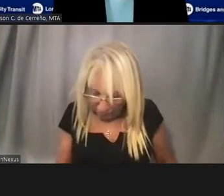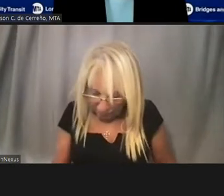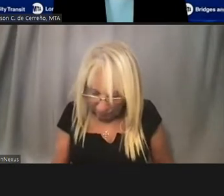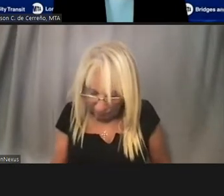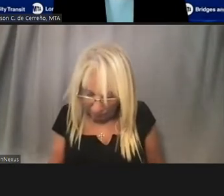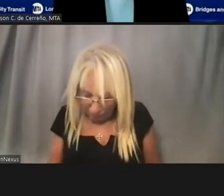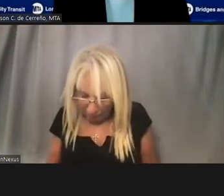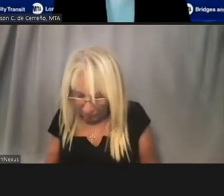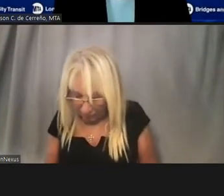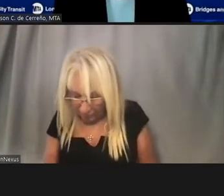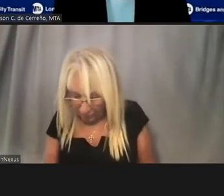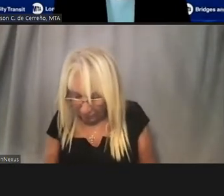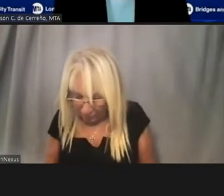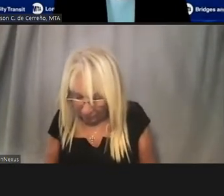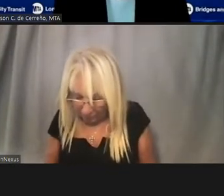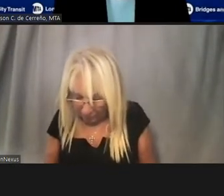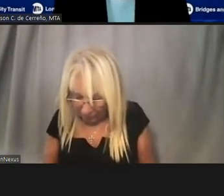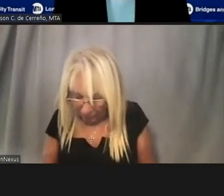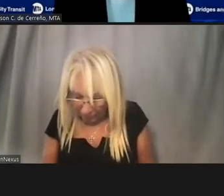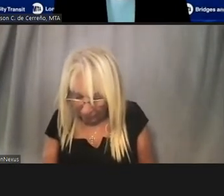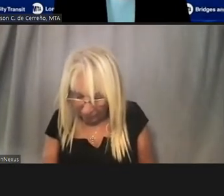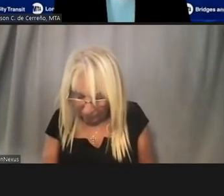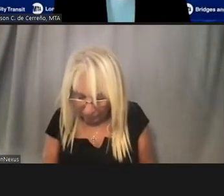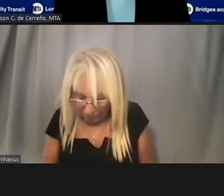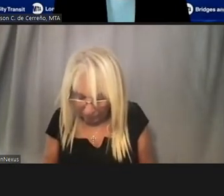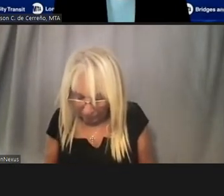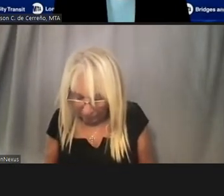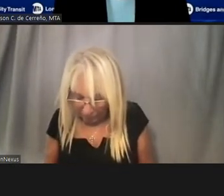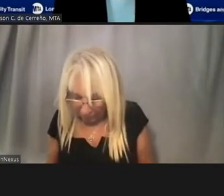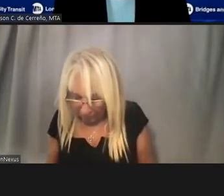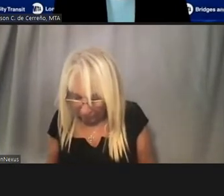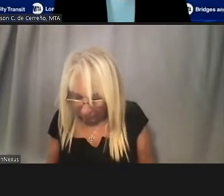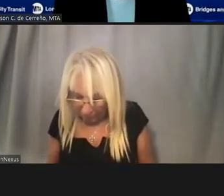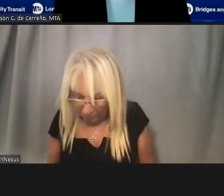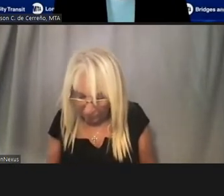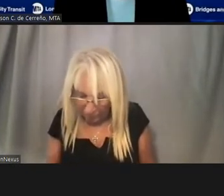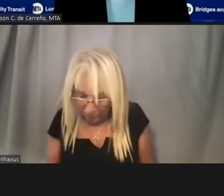council member you may unmute yourself and begin your remarks